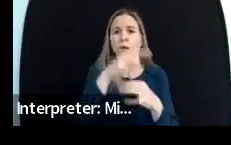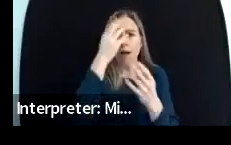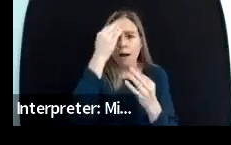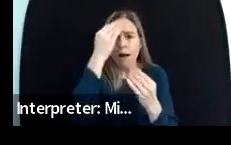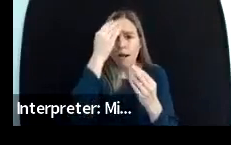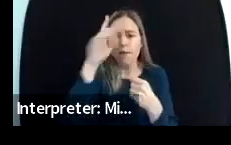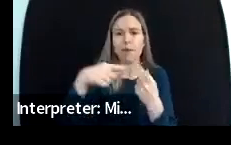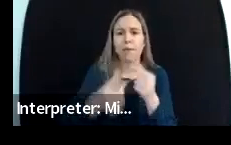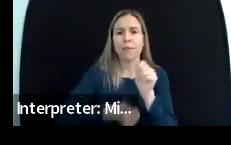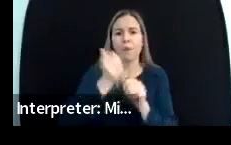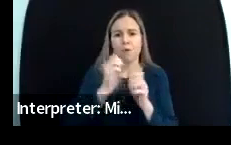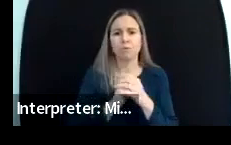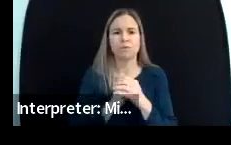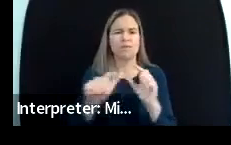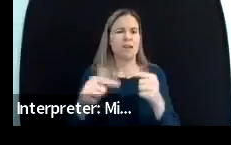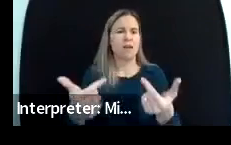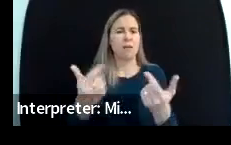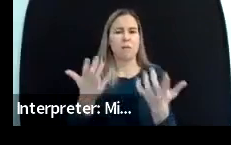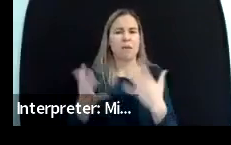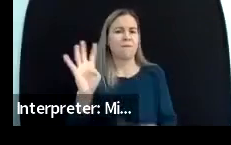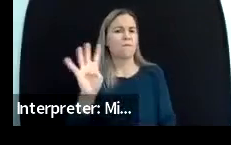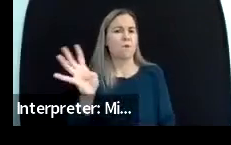It'll take about 40 seconds.